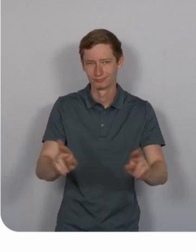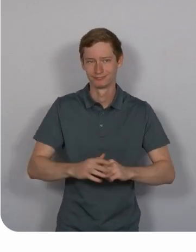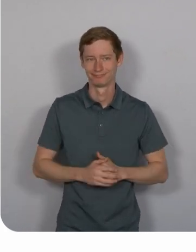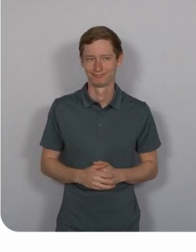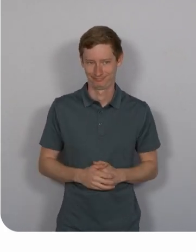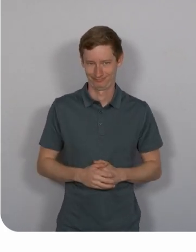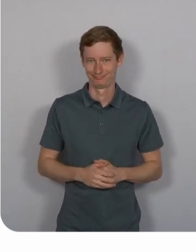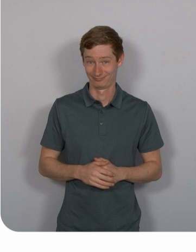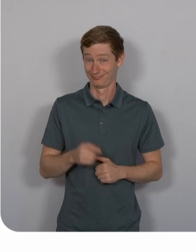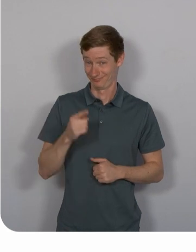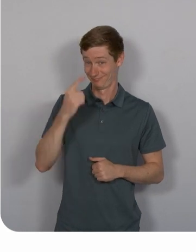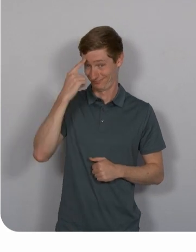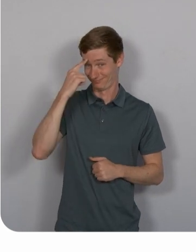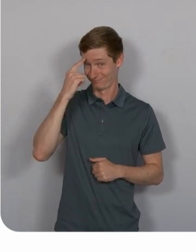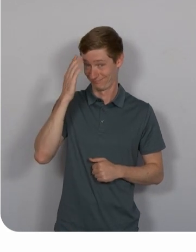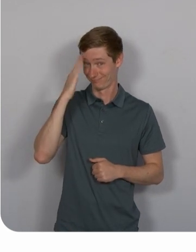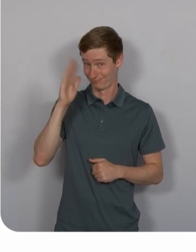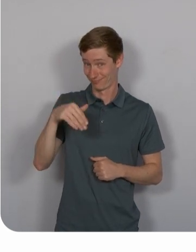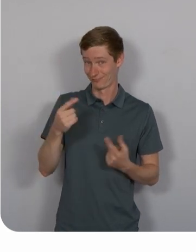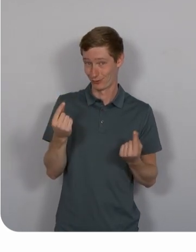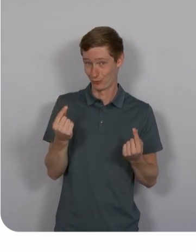Well, I think we know what to do.